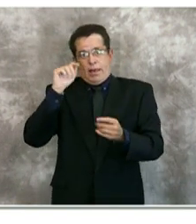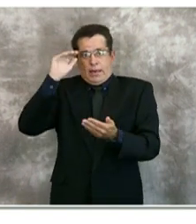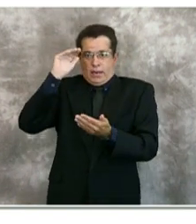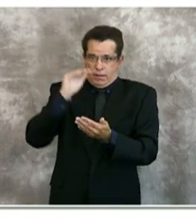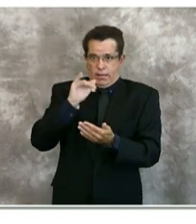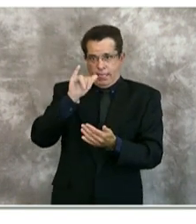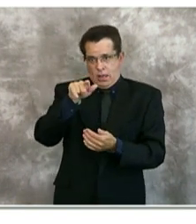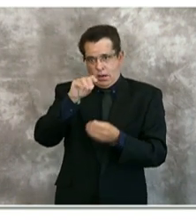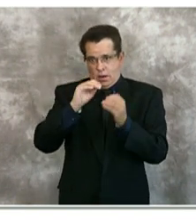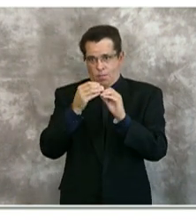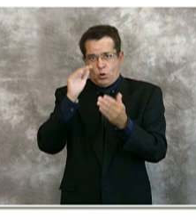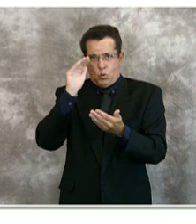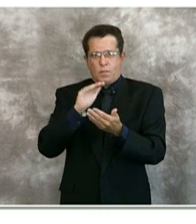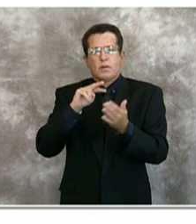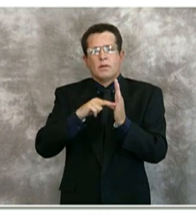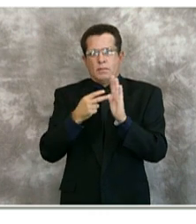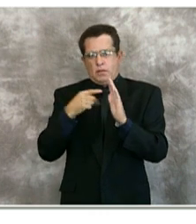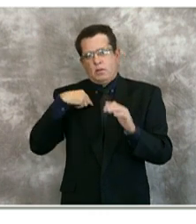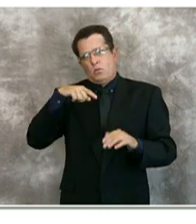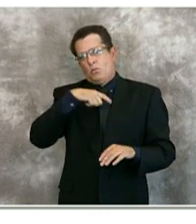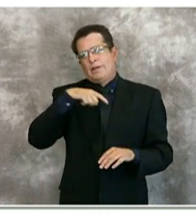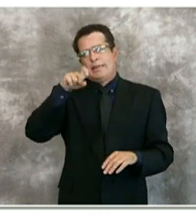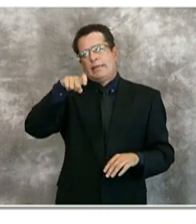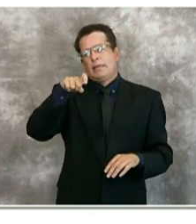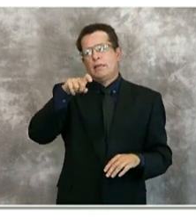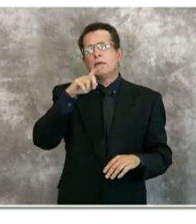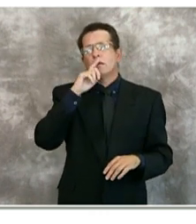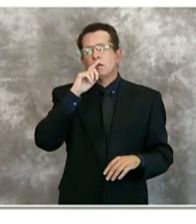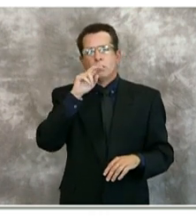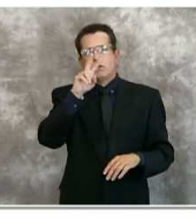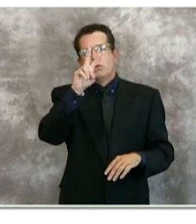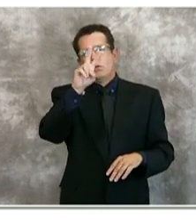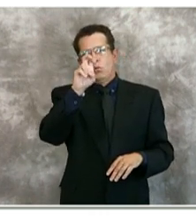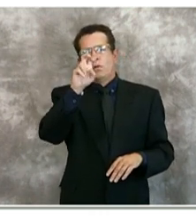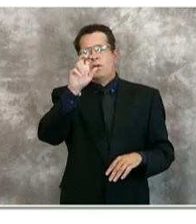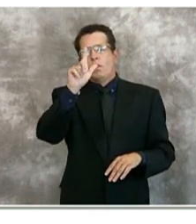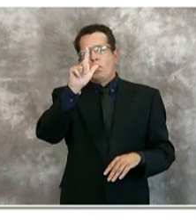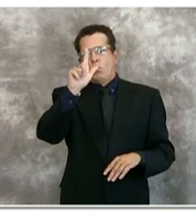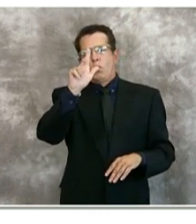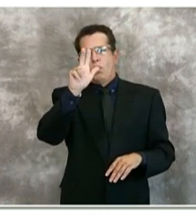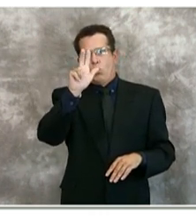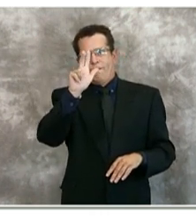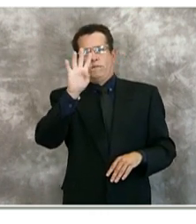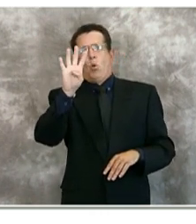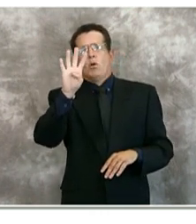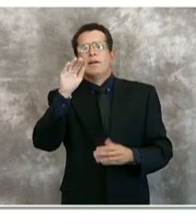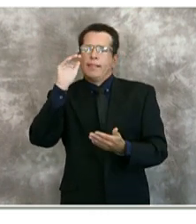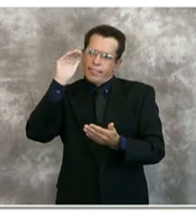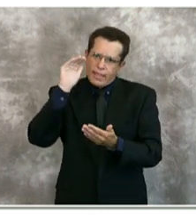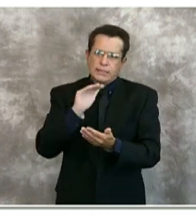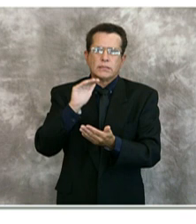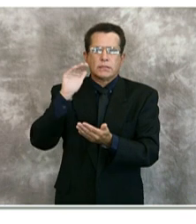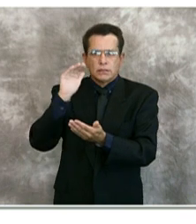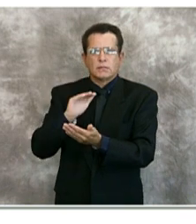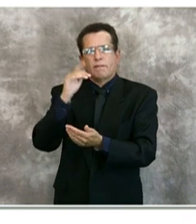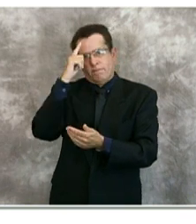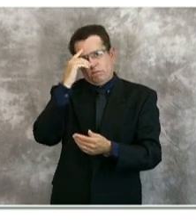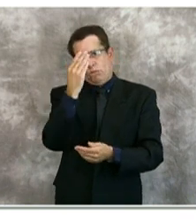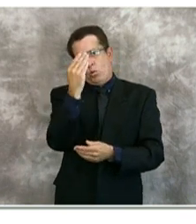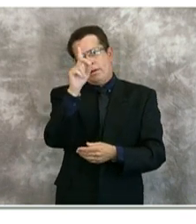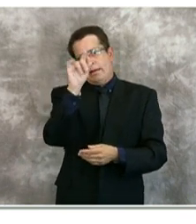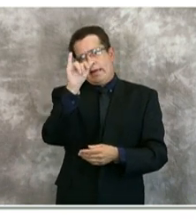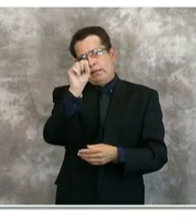we would have to have 234 cases or less on a daily basis for 14